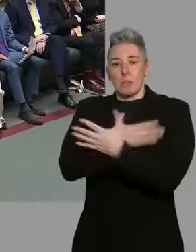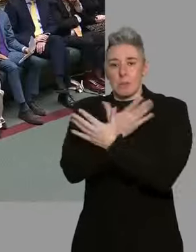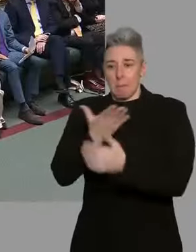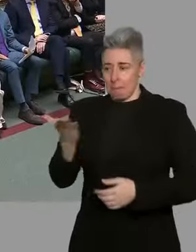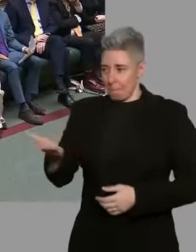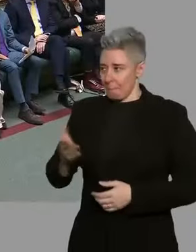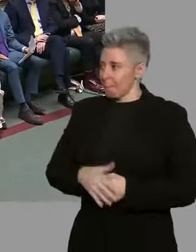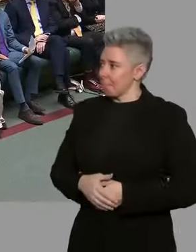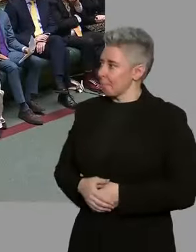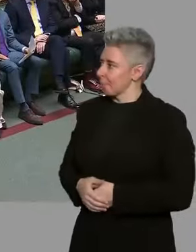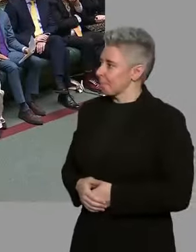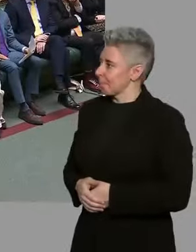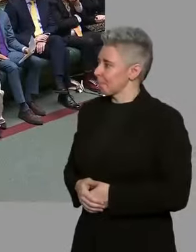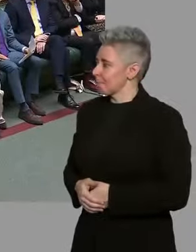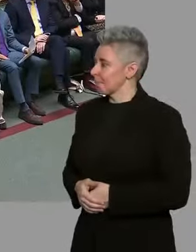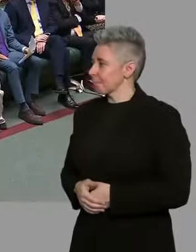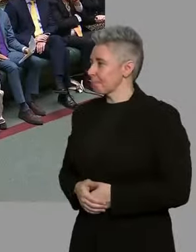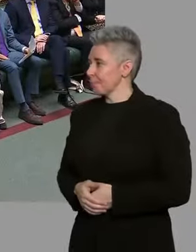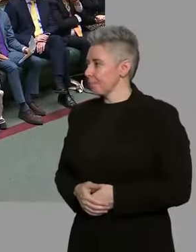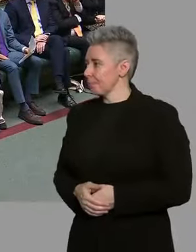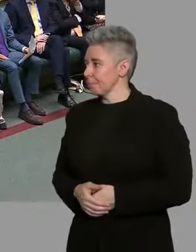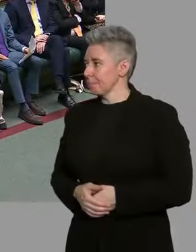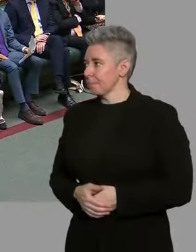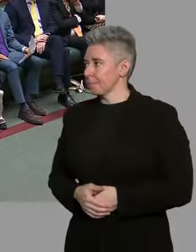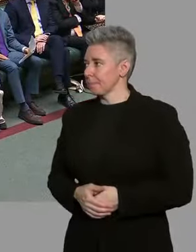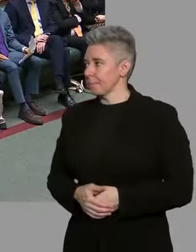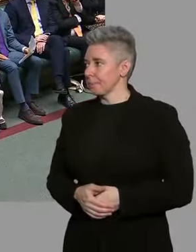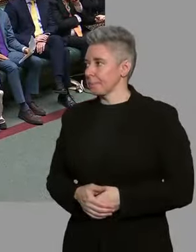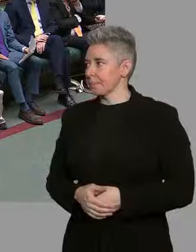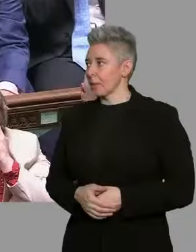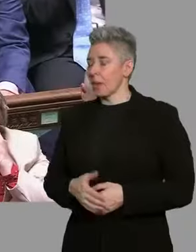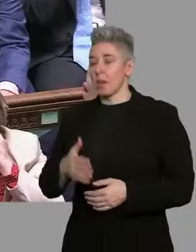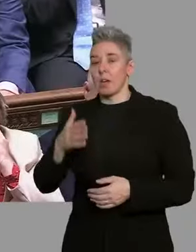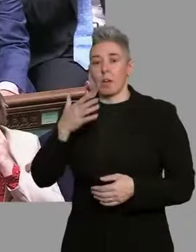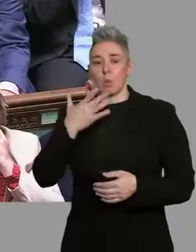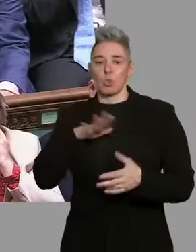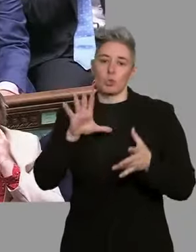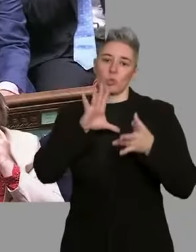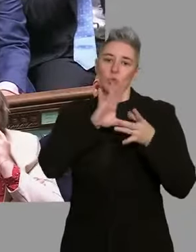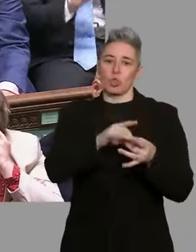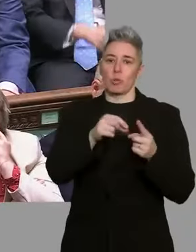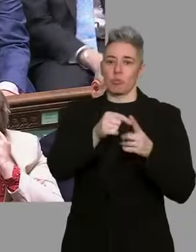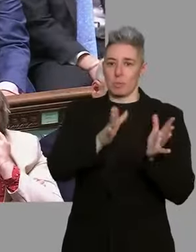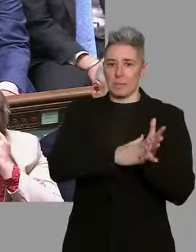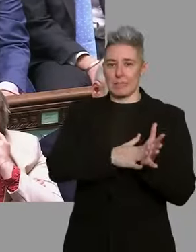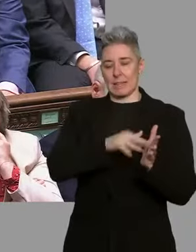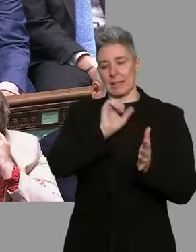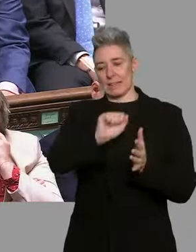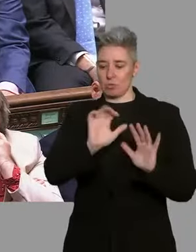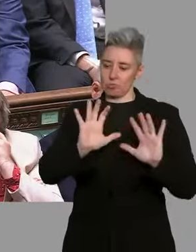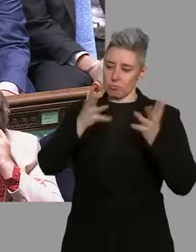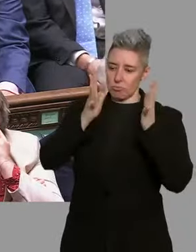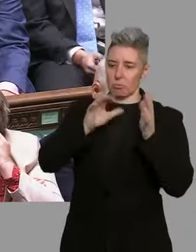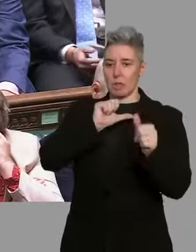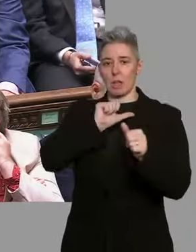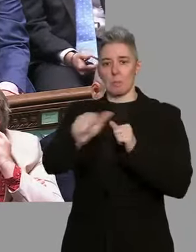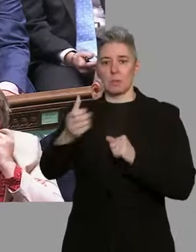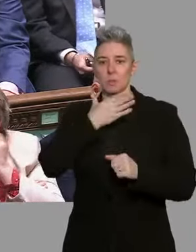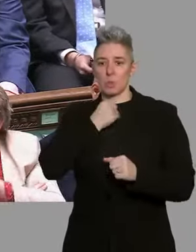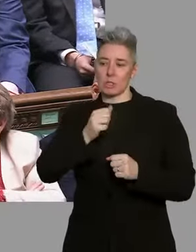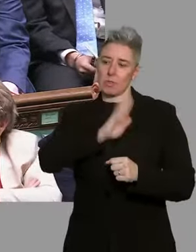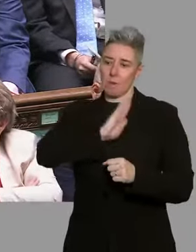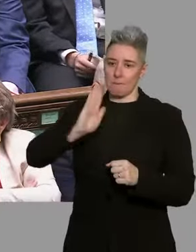Thank you, Mr. Speaker. Can I join the Prime Minister in his praise and best wishes for our armed forces and our emergency services? And can I